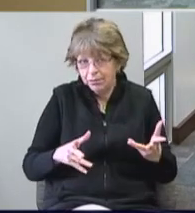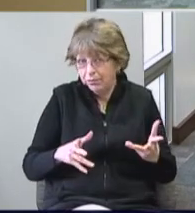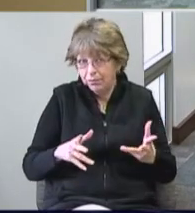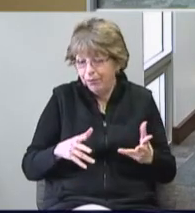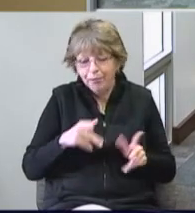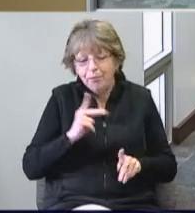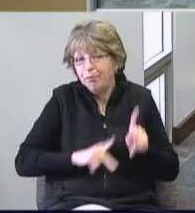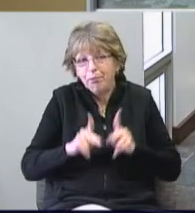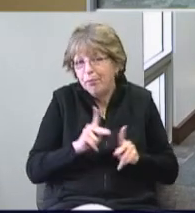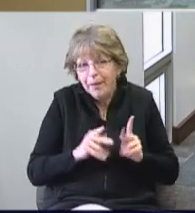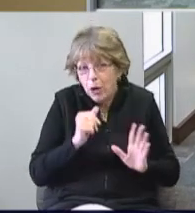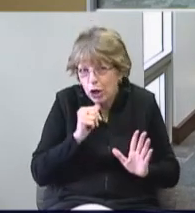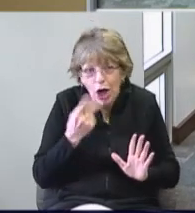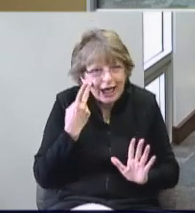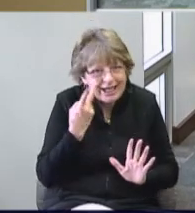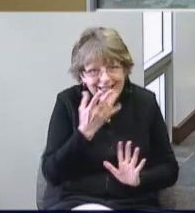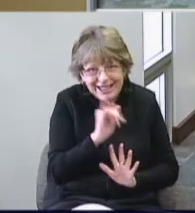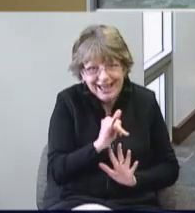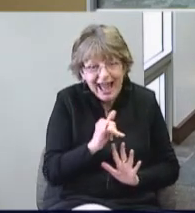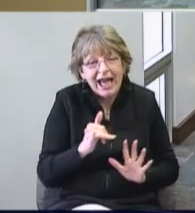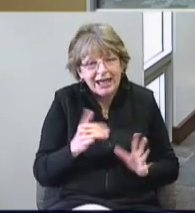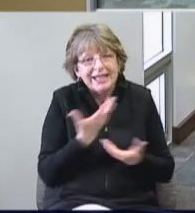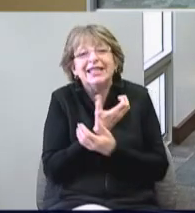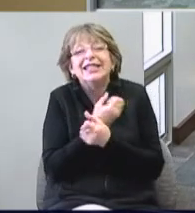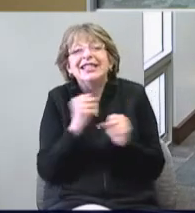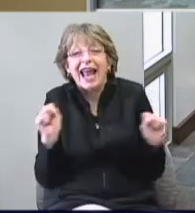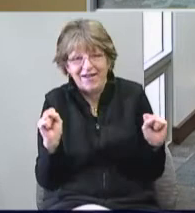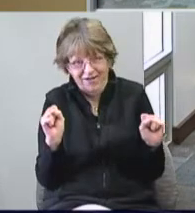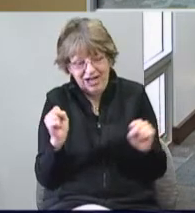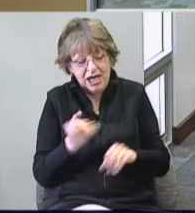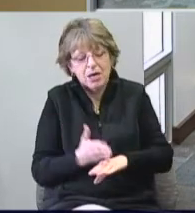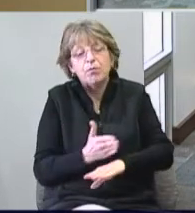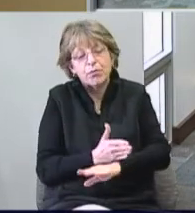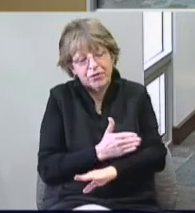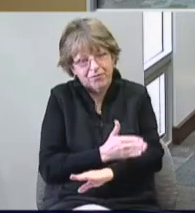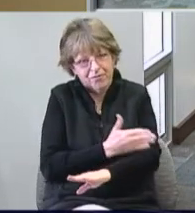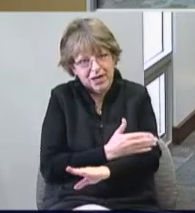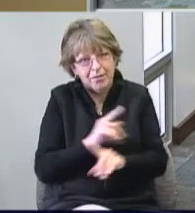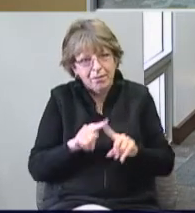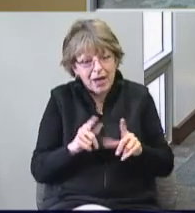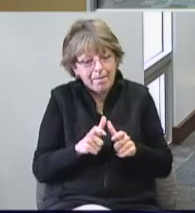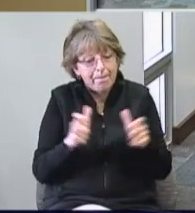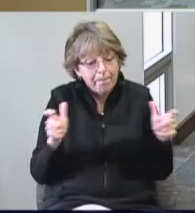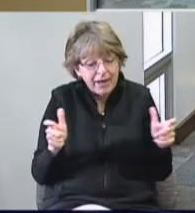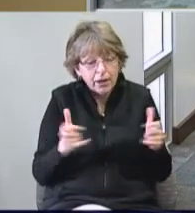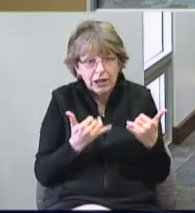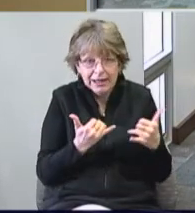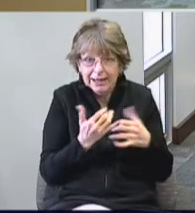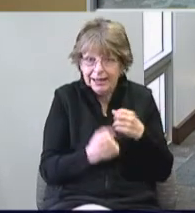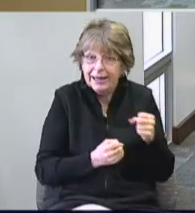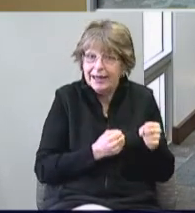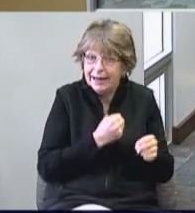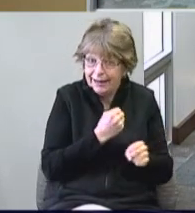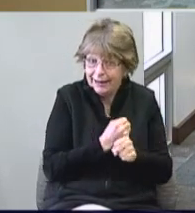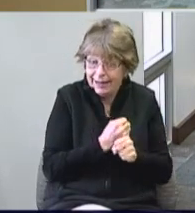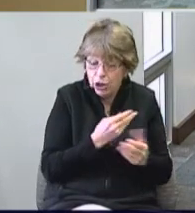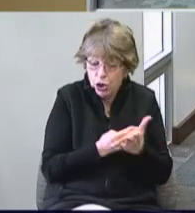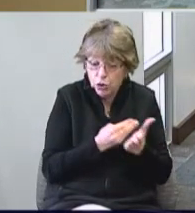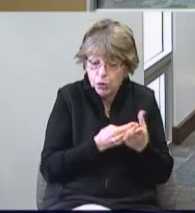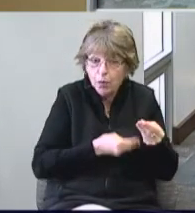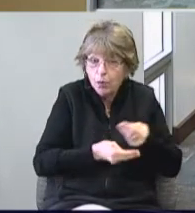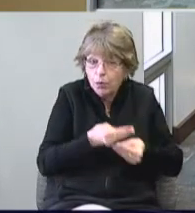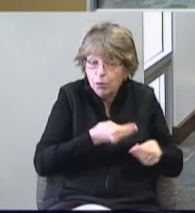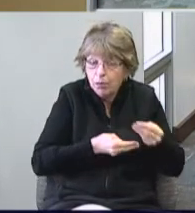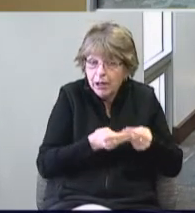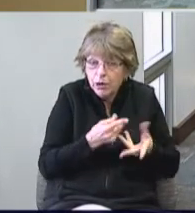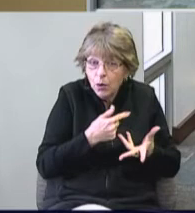of a safety improvement. But the bigger thing in this year's budget, we've